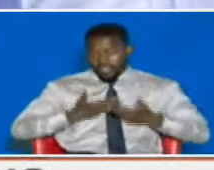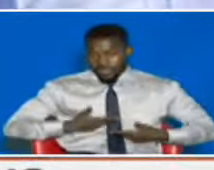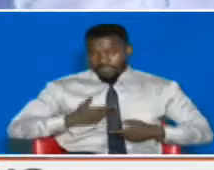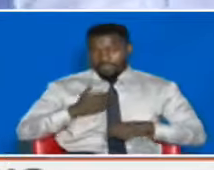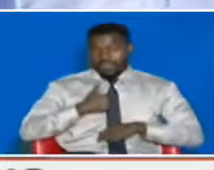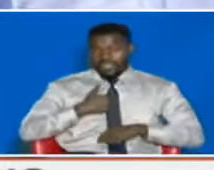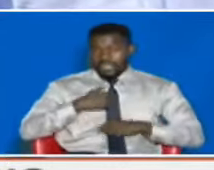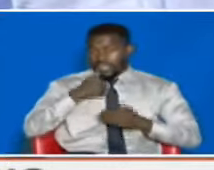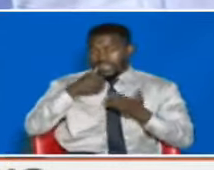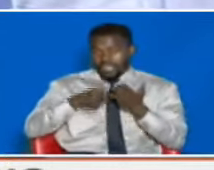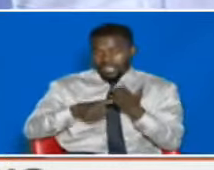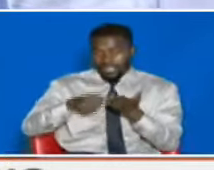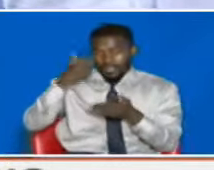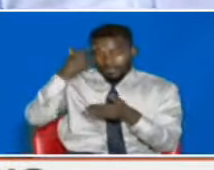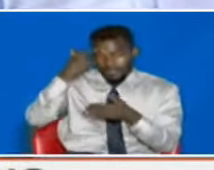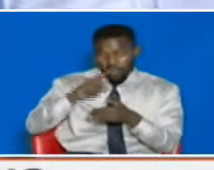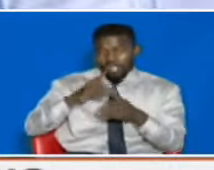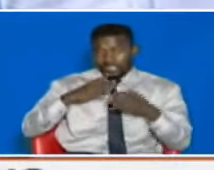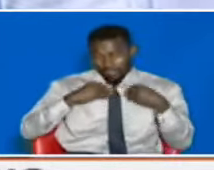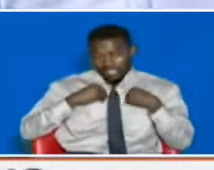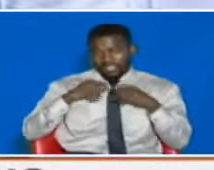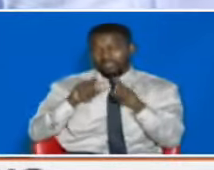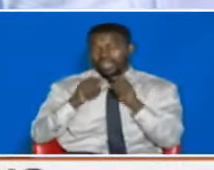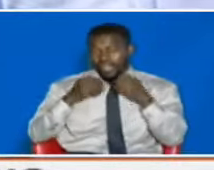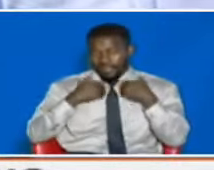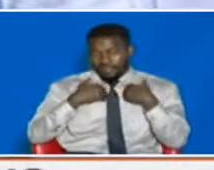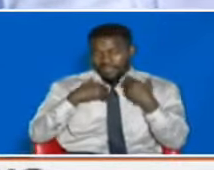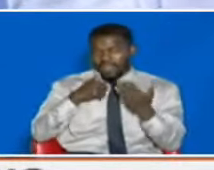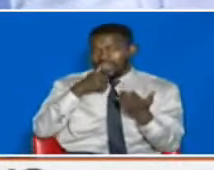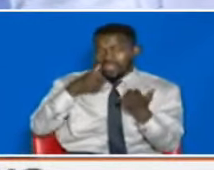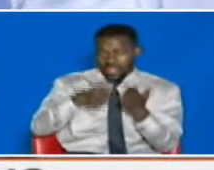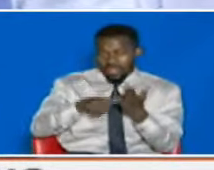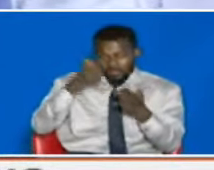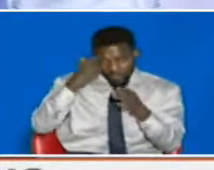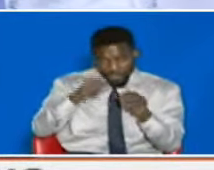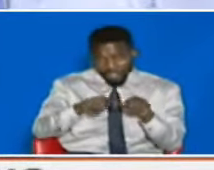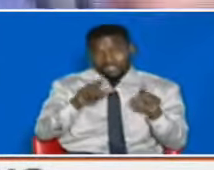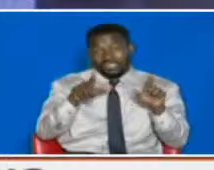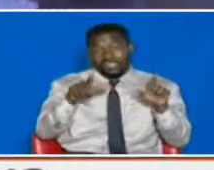wakanipa letter of allotment, niko na letter of allotment, niko